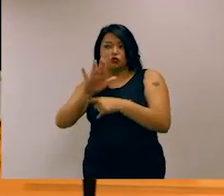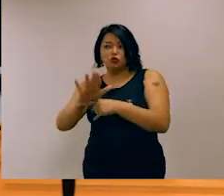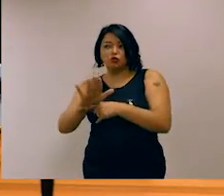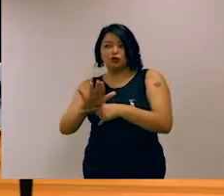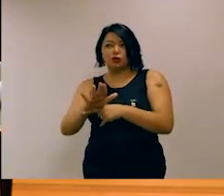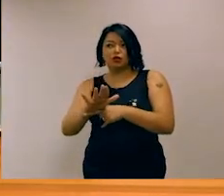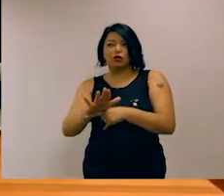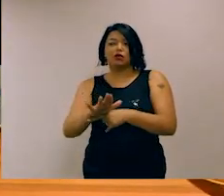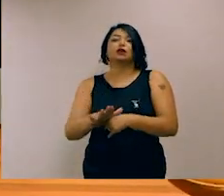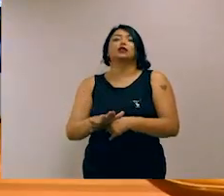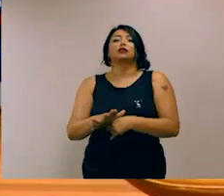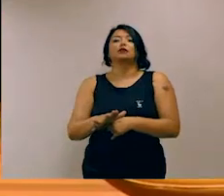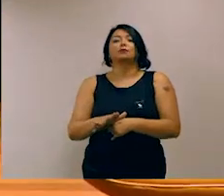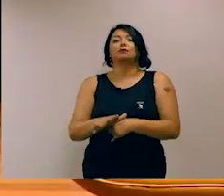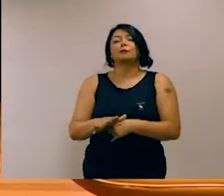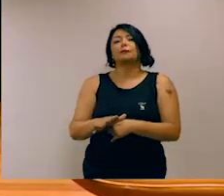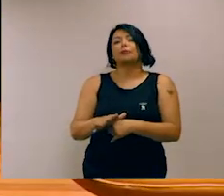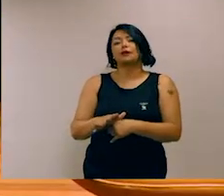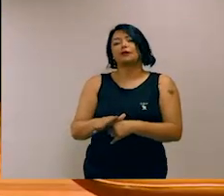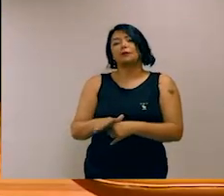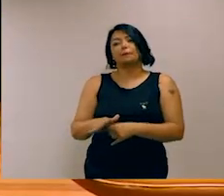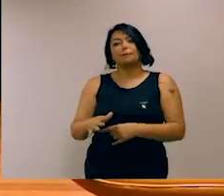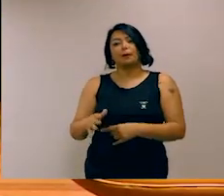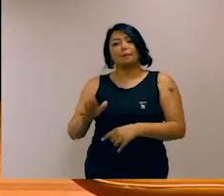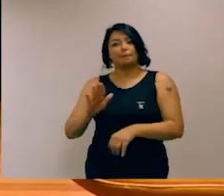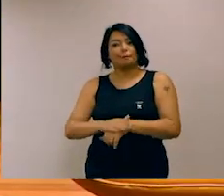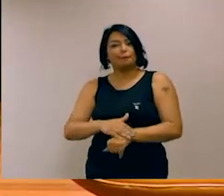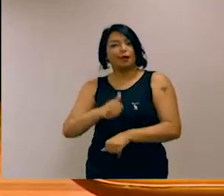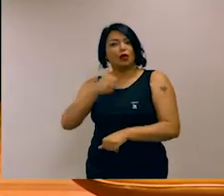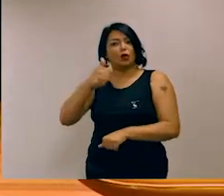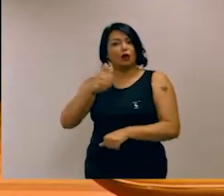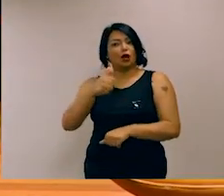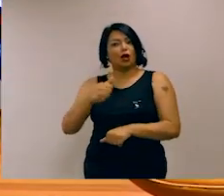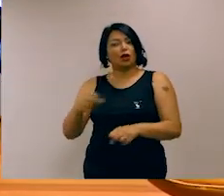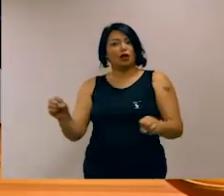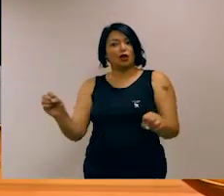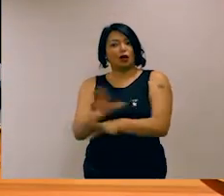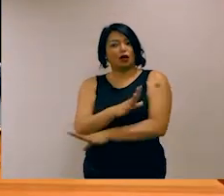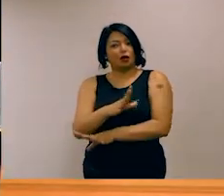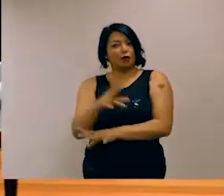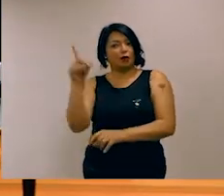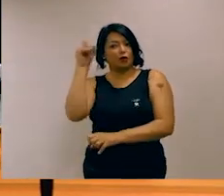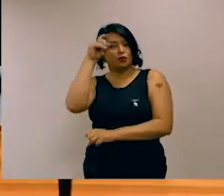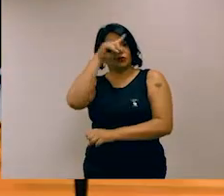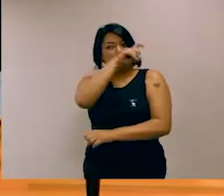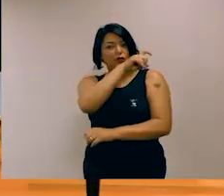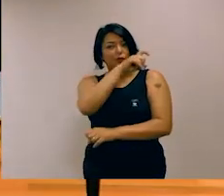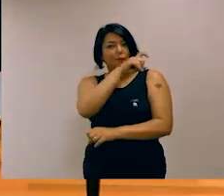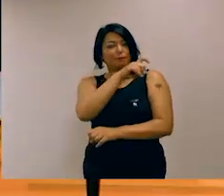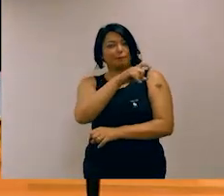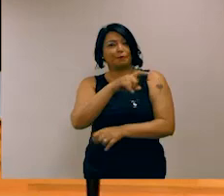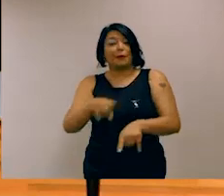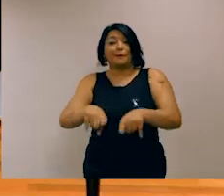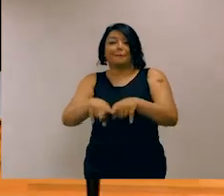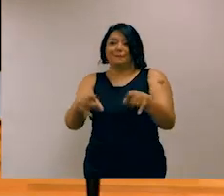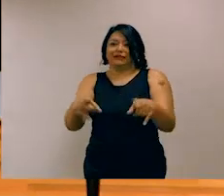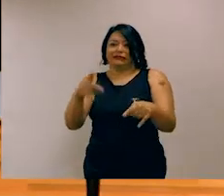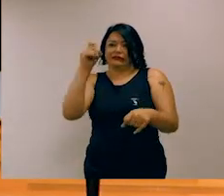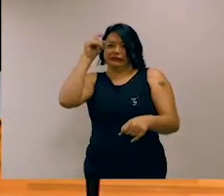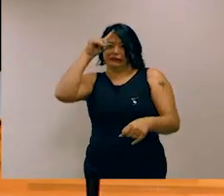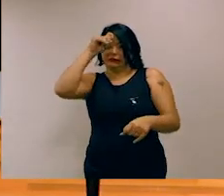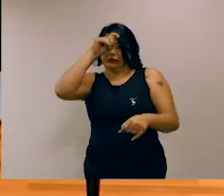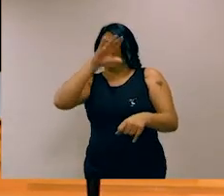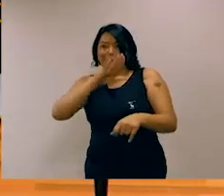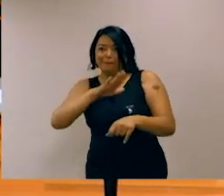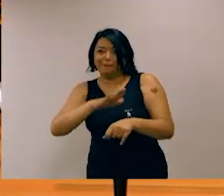not? That will help in this efficiency and effectiveness. That's what we believe. But just to complicate